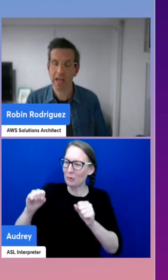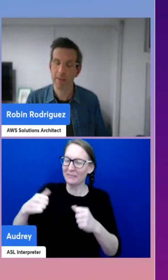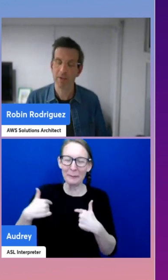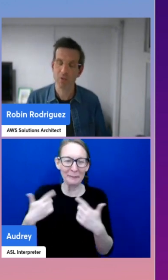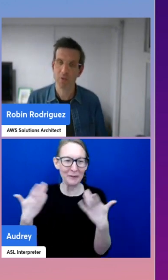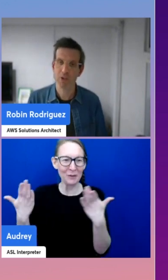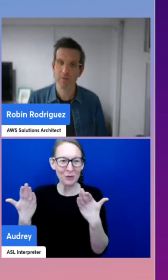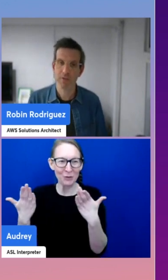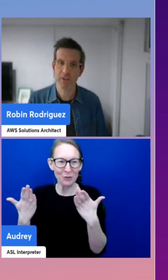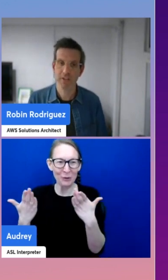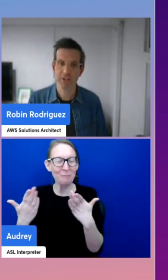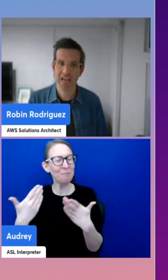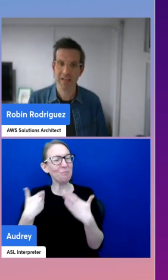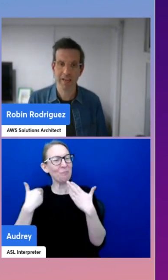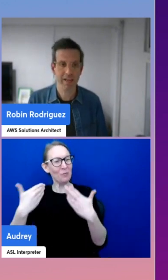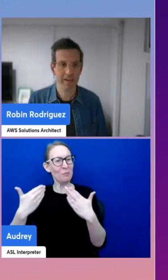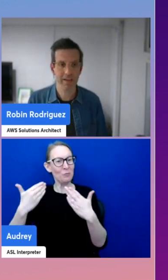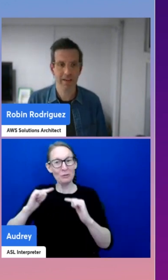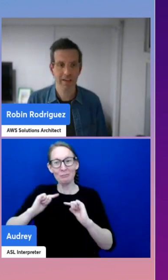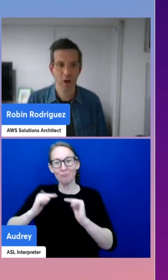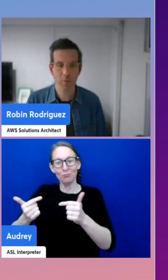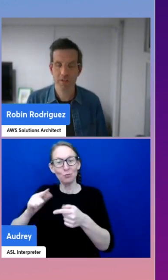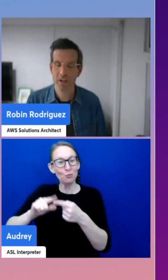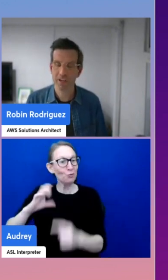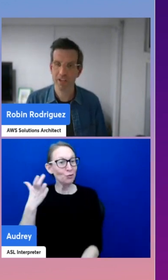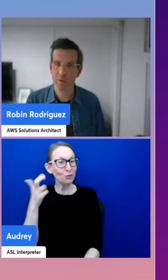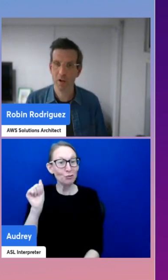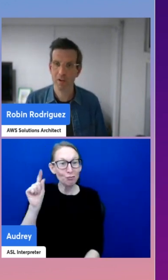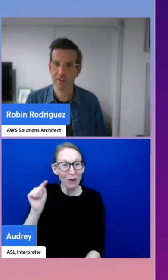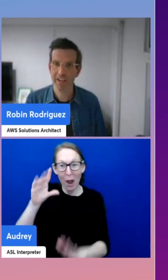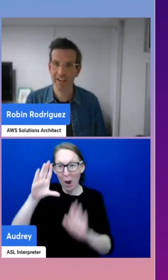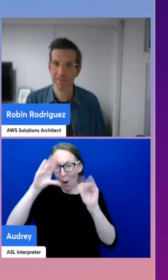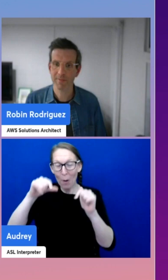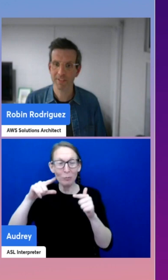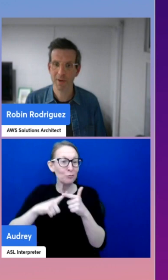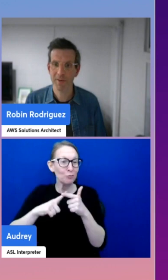said, I'm going to switch over to the chat and hope to talk to you all